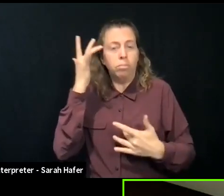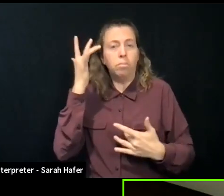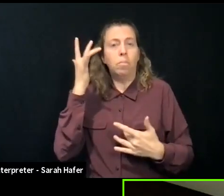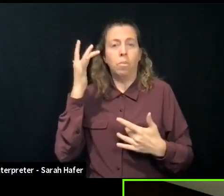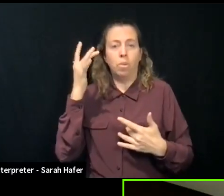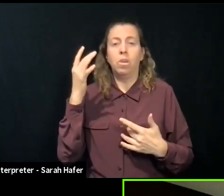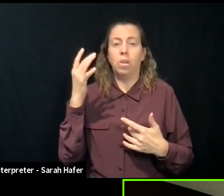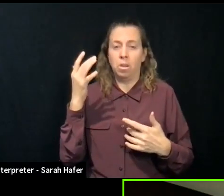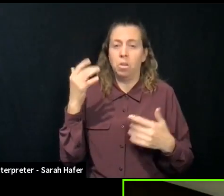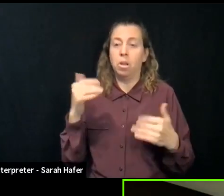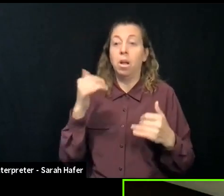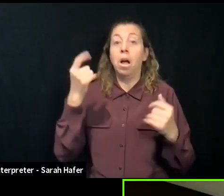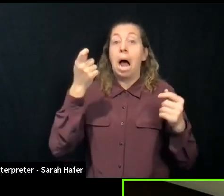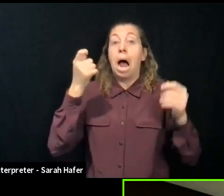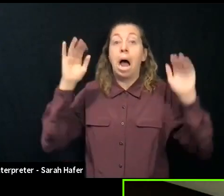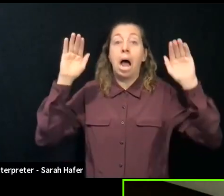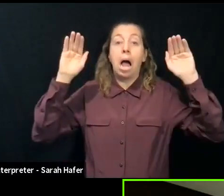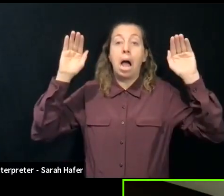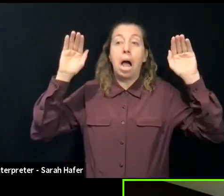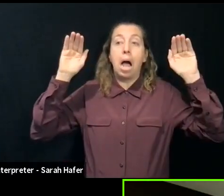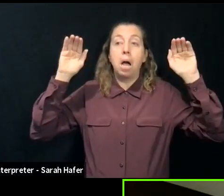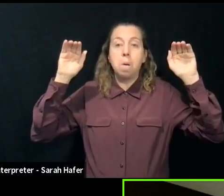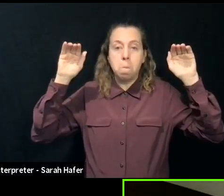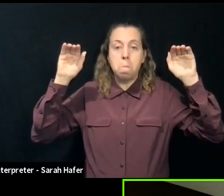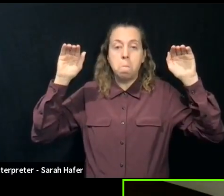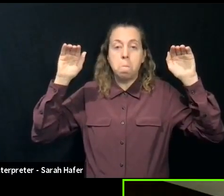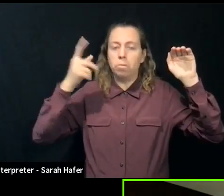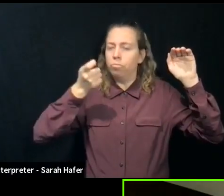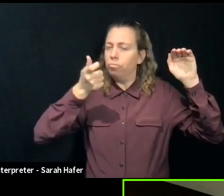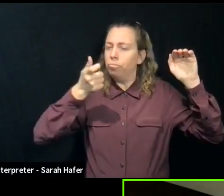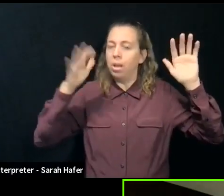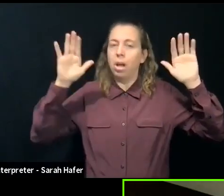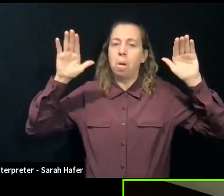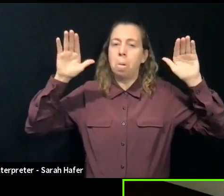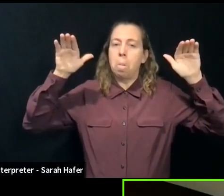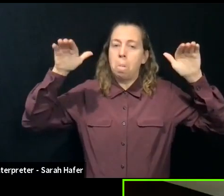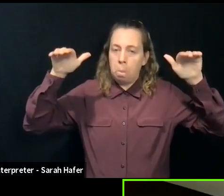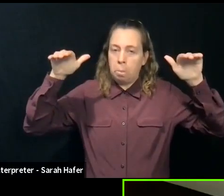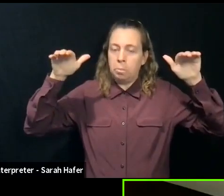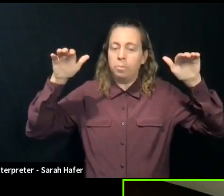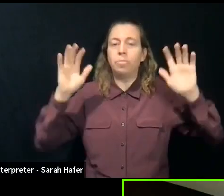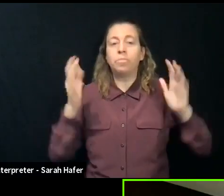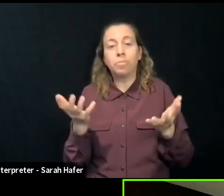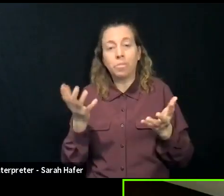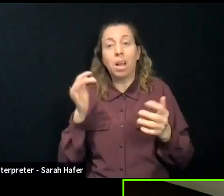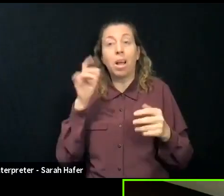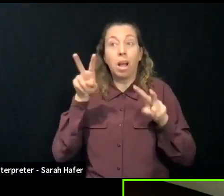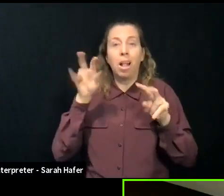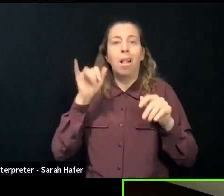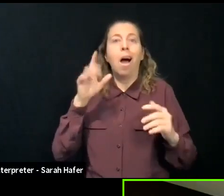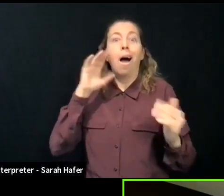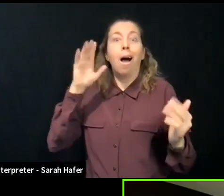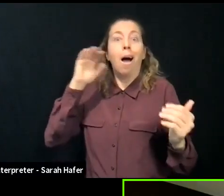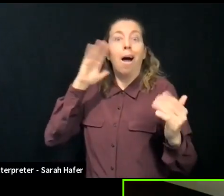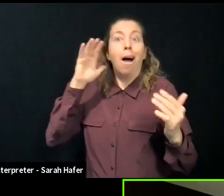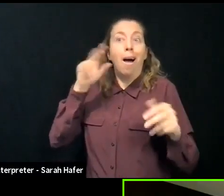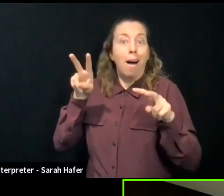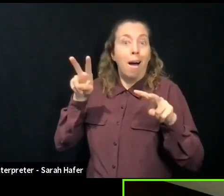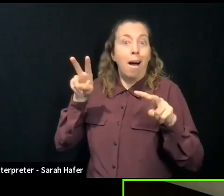showed small declines over the past week, a hopeful sign that things are improving. We expected